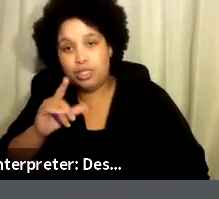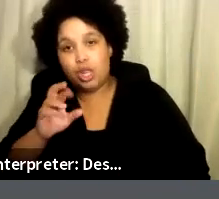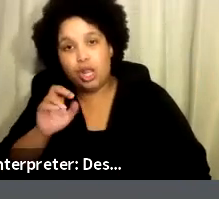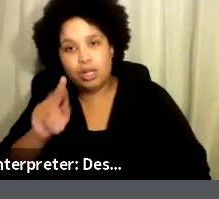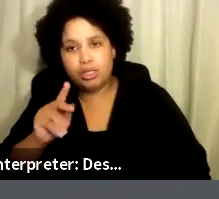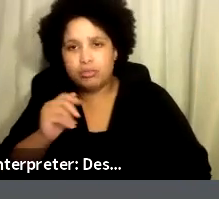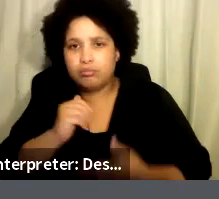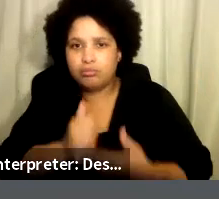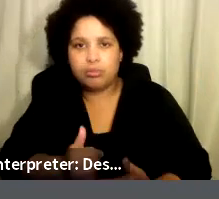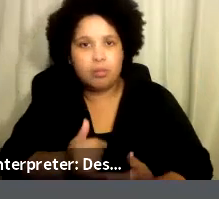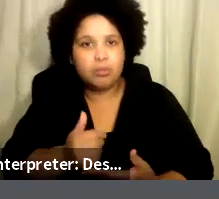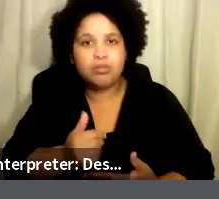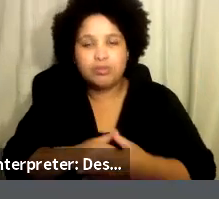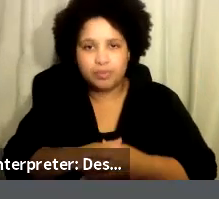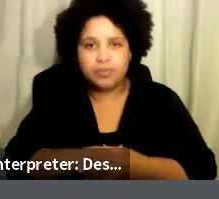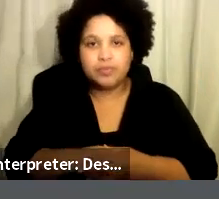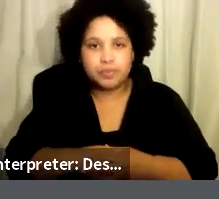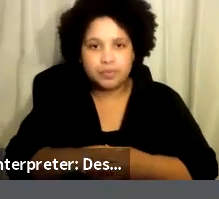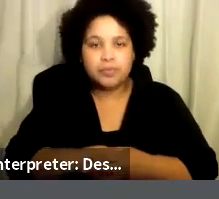right direction.